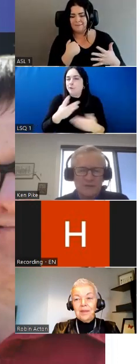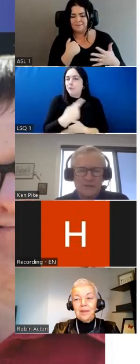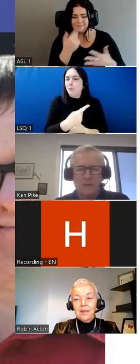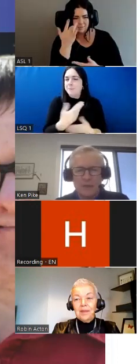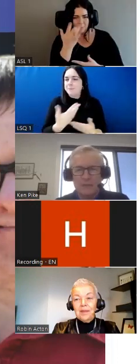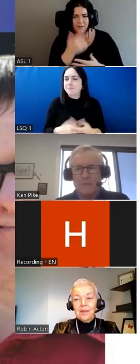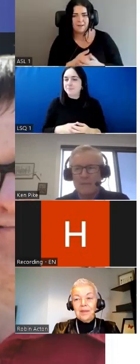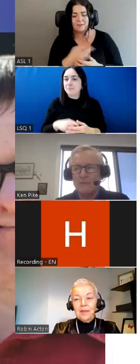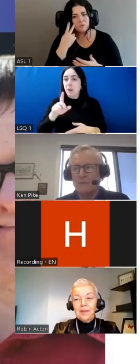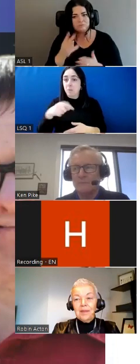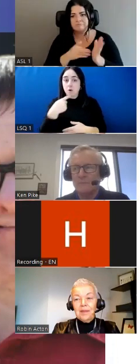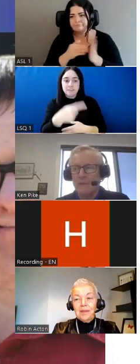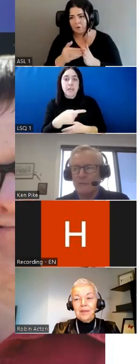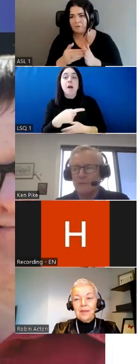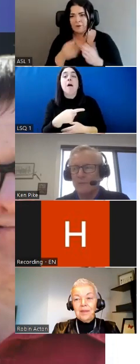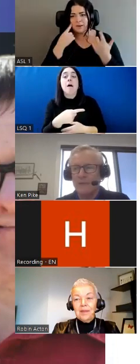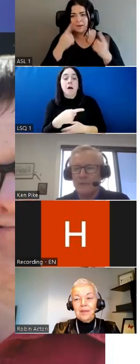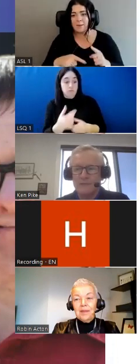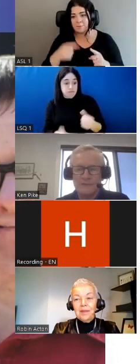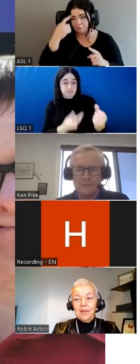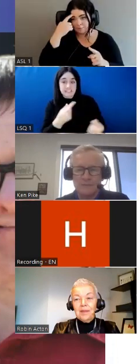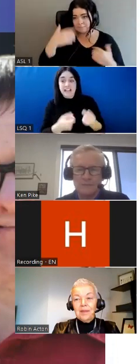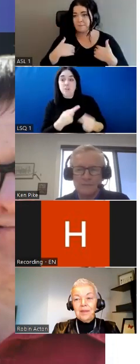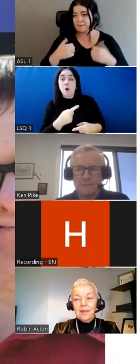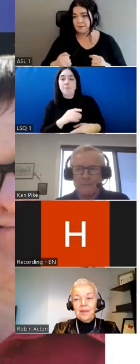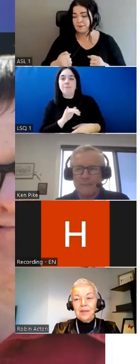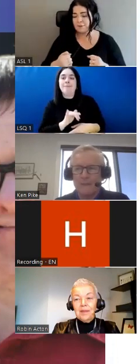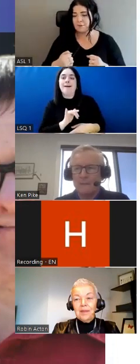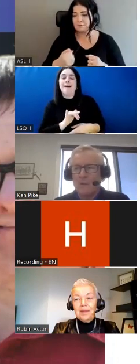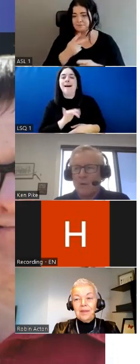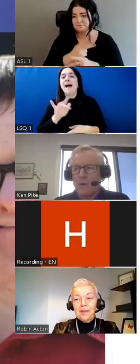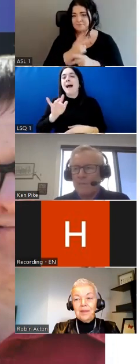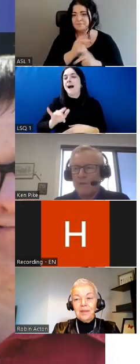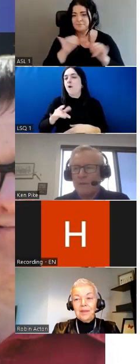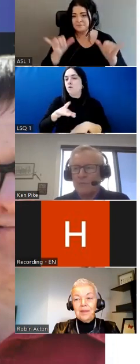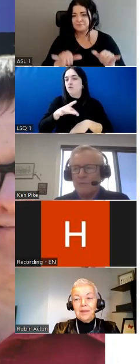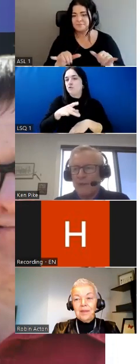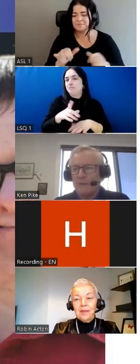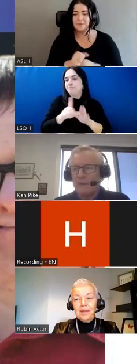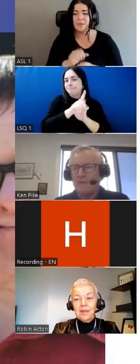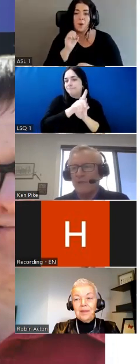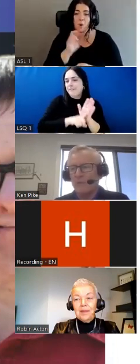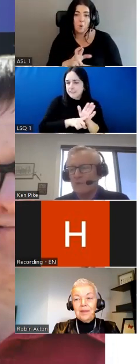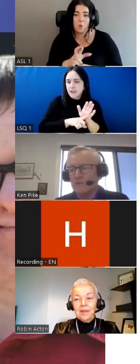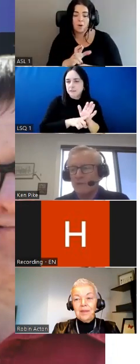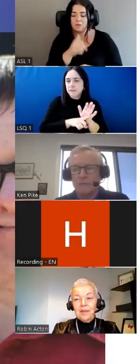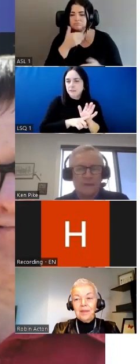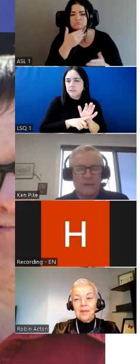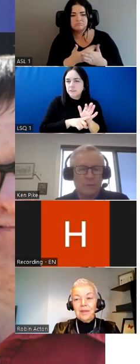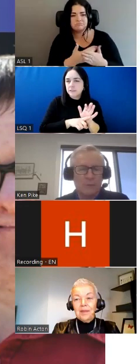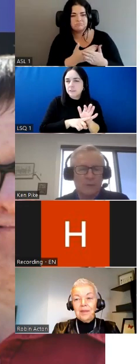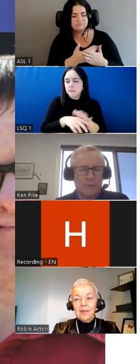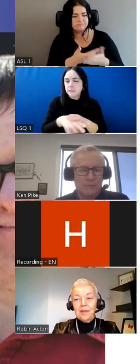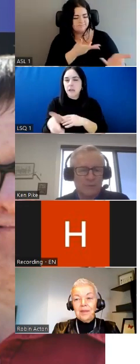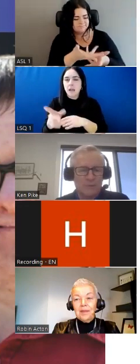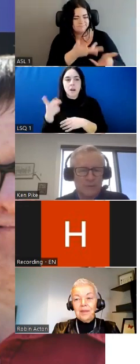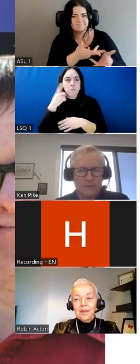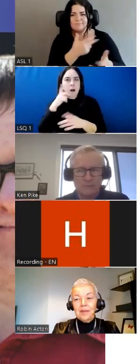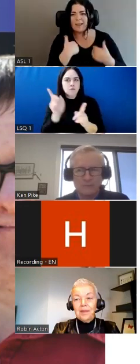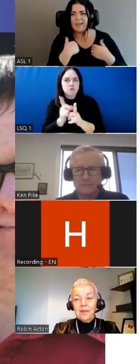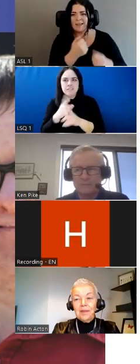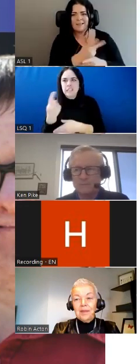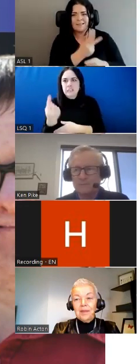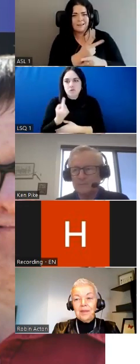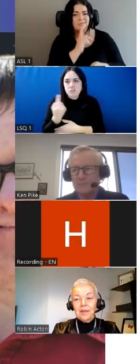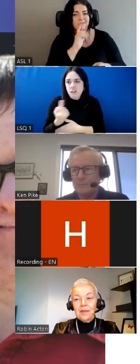And you see this a lot in the mental health care systems. Or they may not provide health care because they don't think it will help the